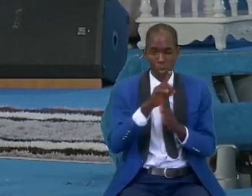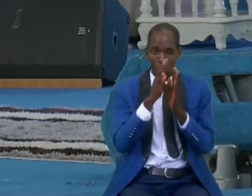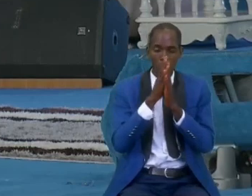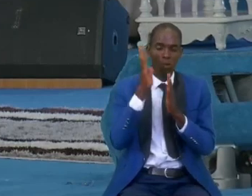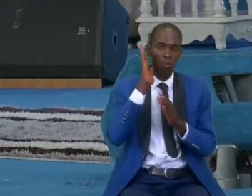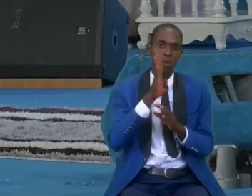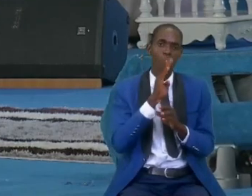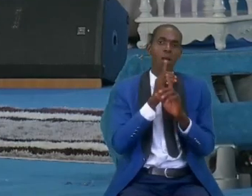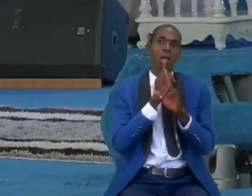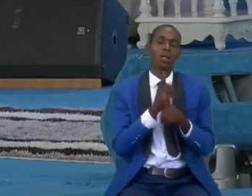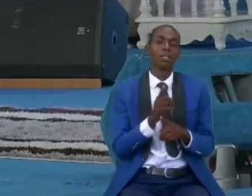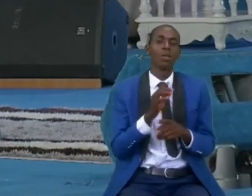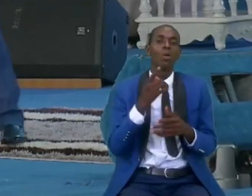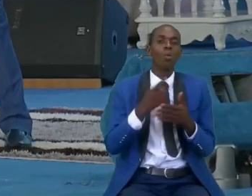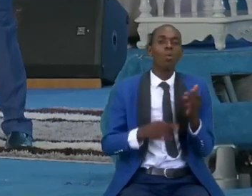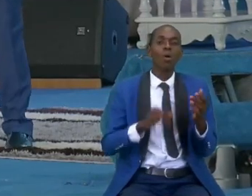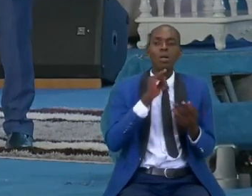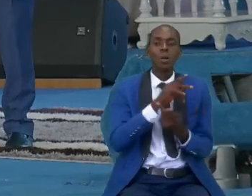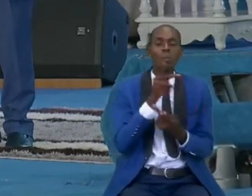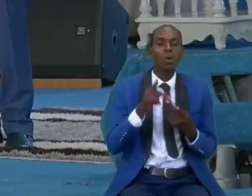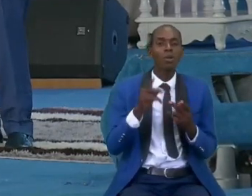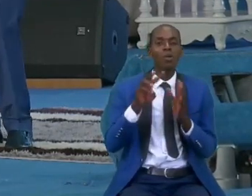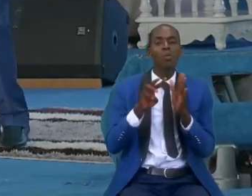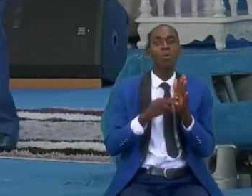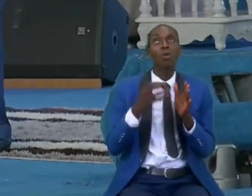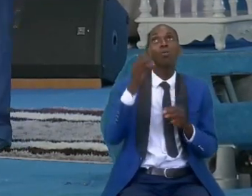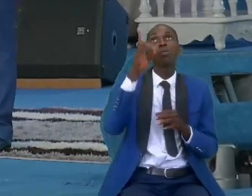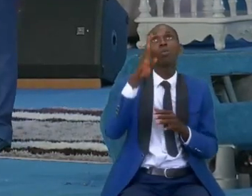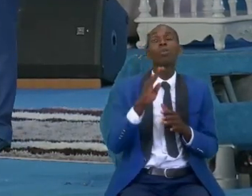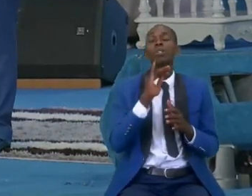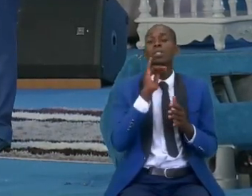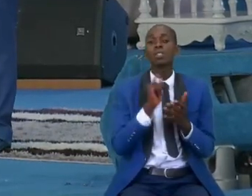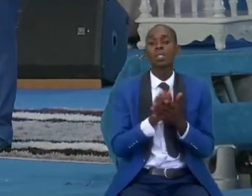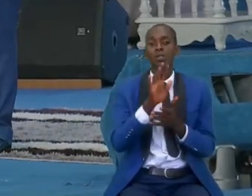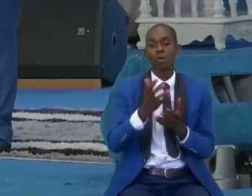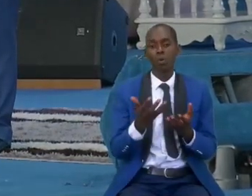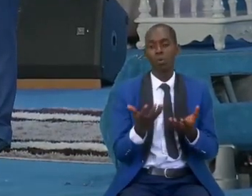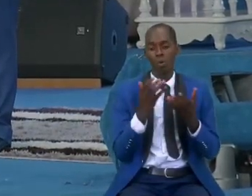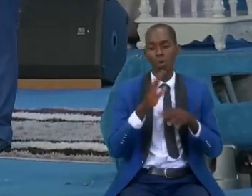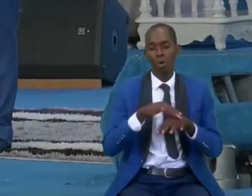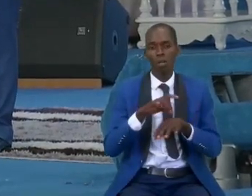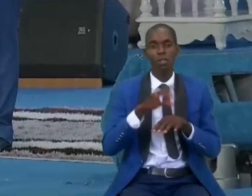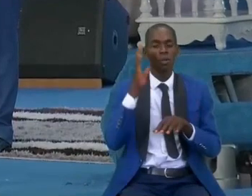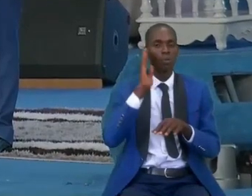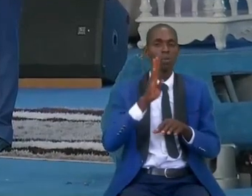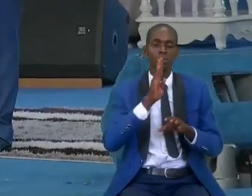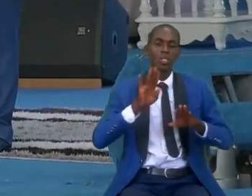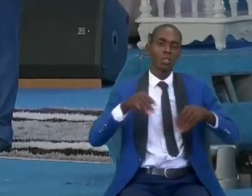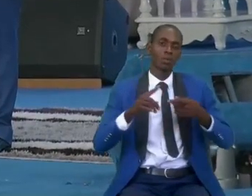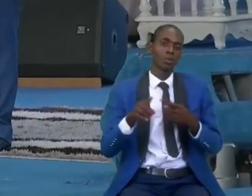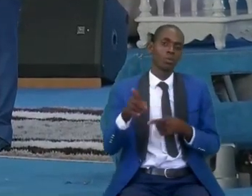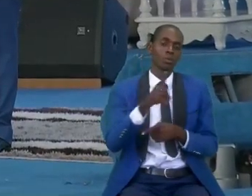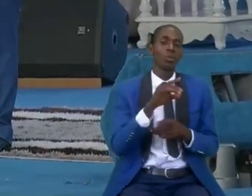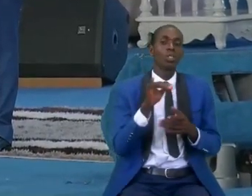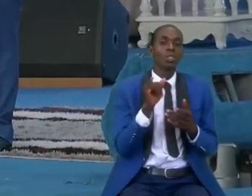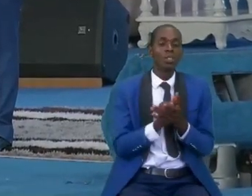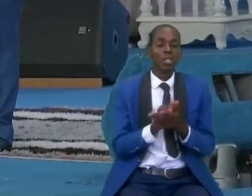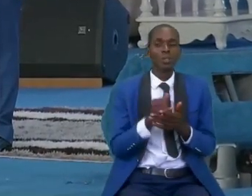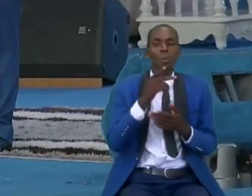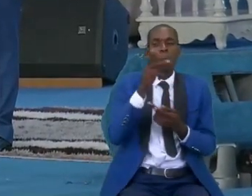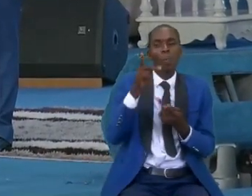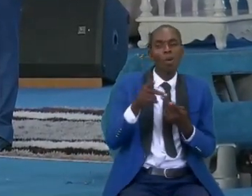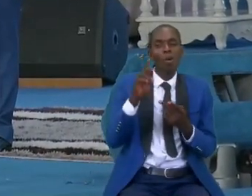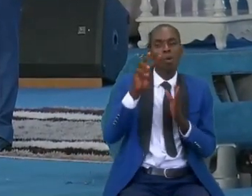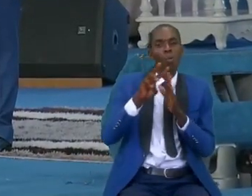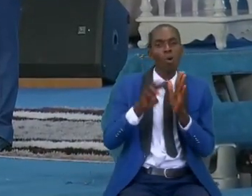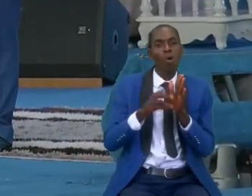God? That your mommy will be happy over your life. What's the perfect will of God? Even I, the preacher, your